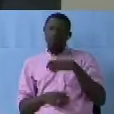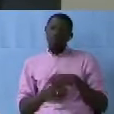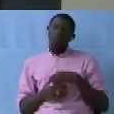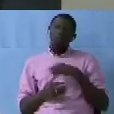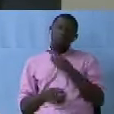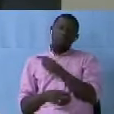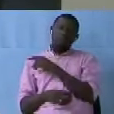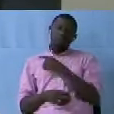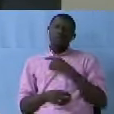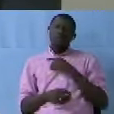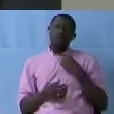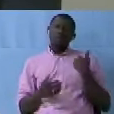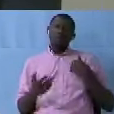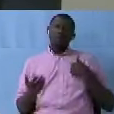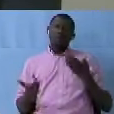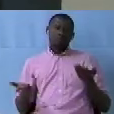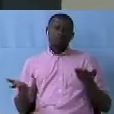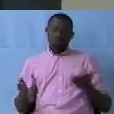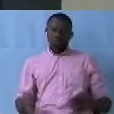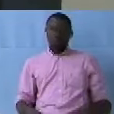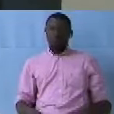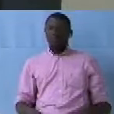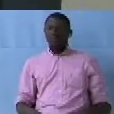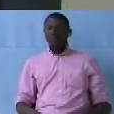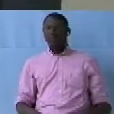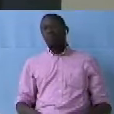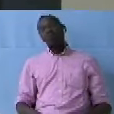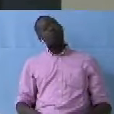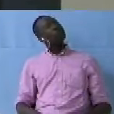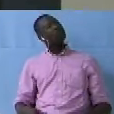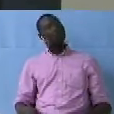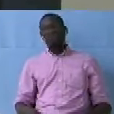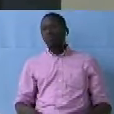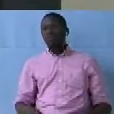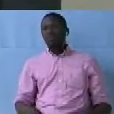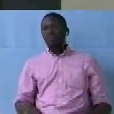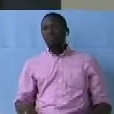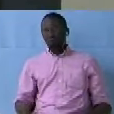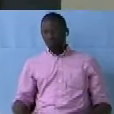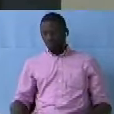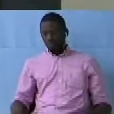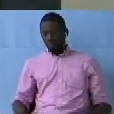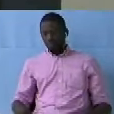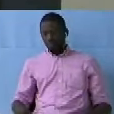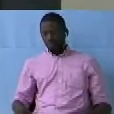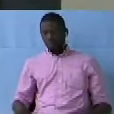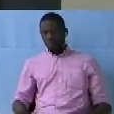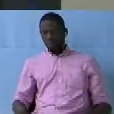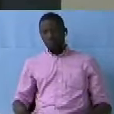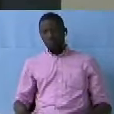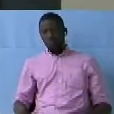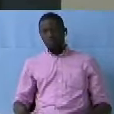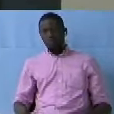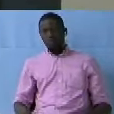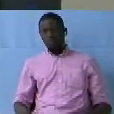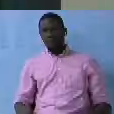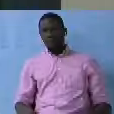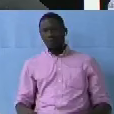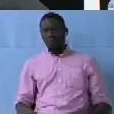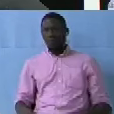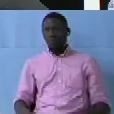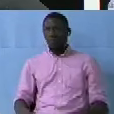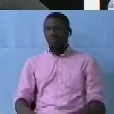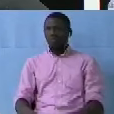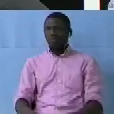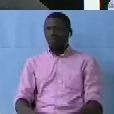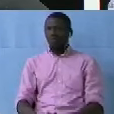warona taxawal wala ayé ko pour fajj bi nga xamantene lolou la doon fajj. Waye comme né mom dafa nékkone ki nga xamantene mu ngi doon